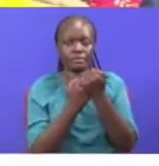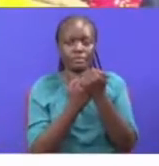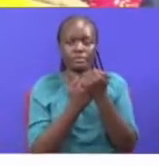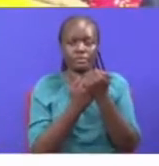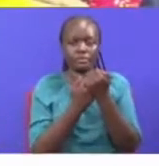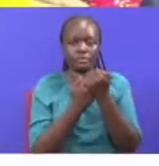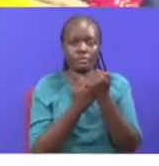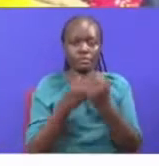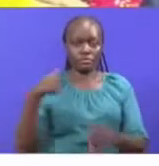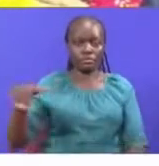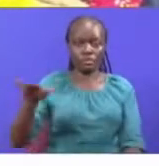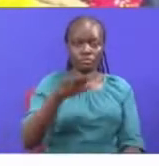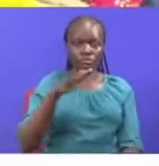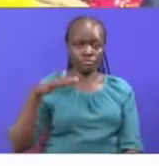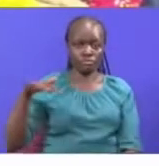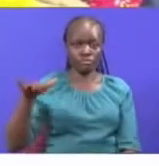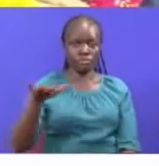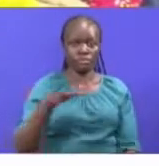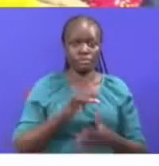regional